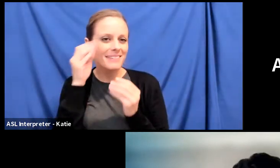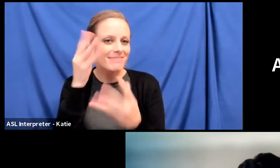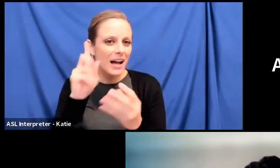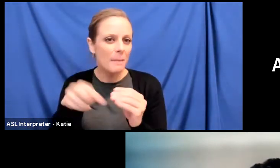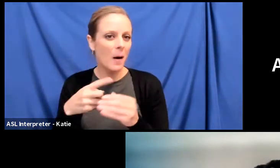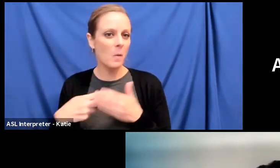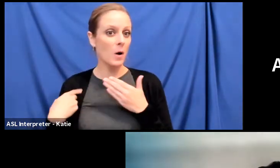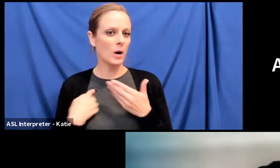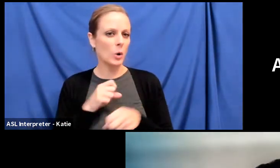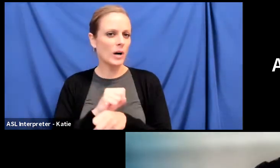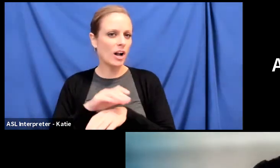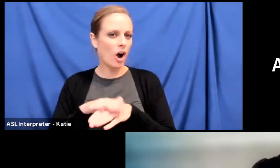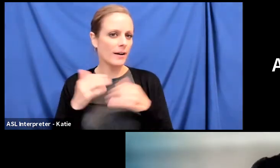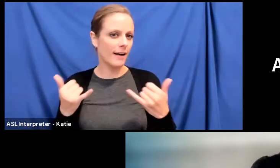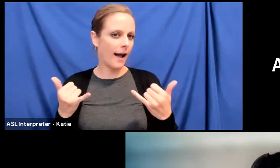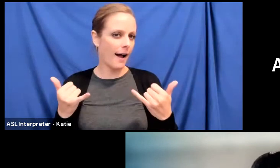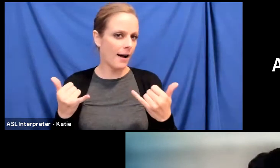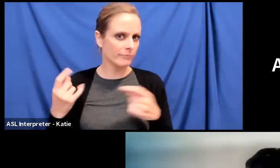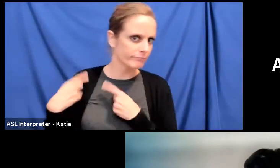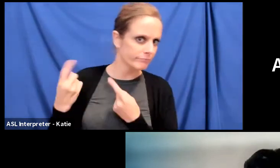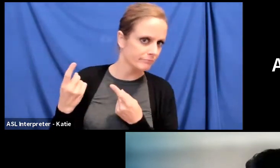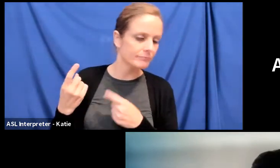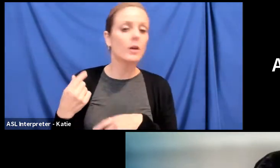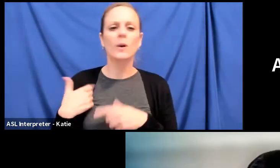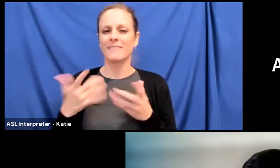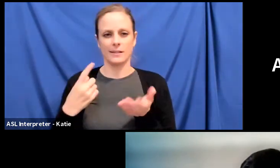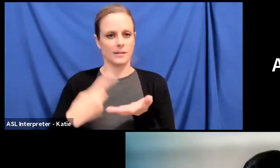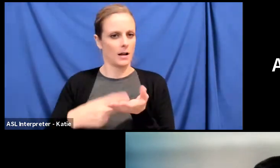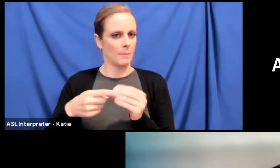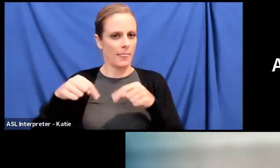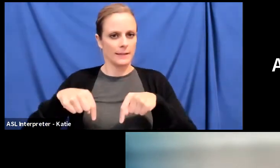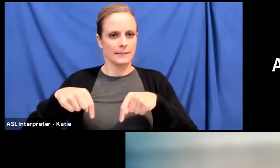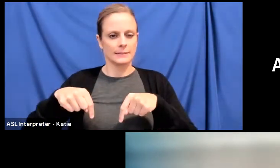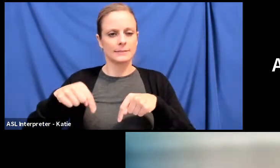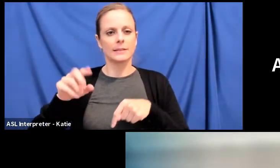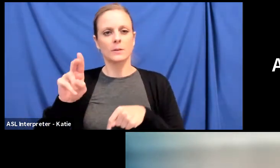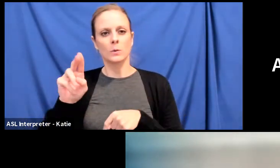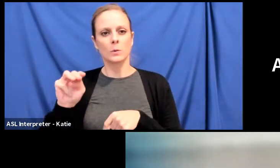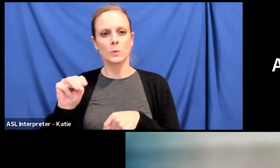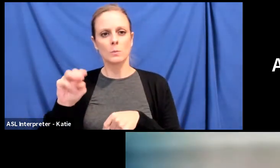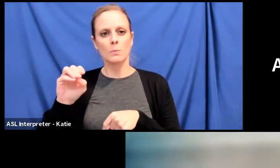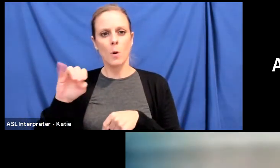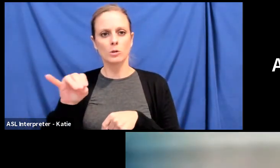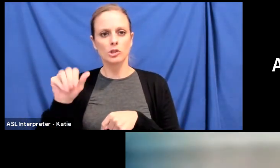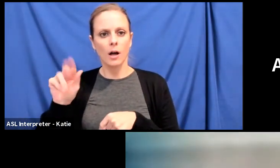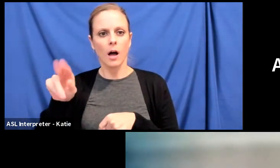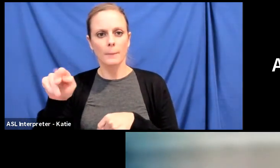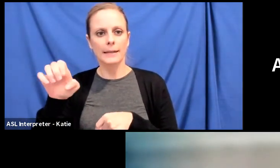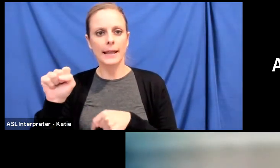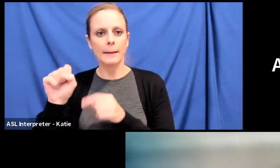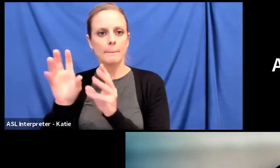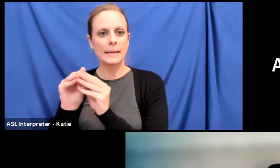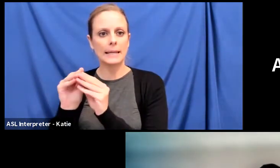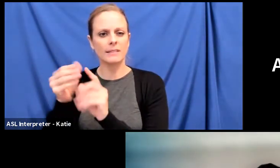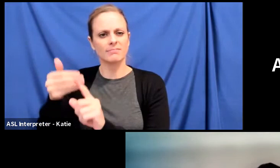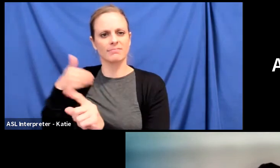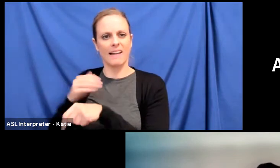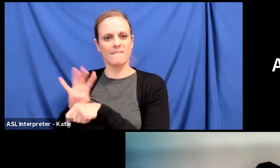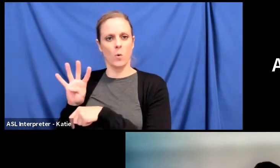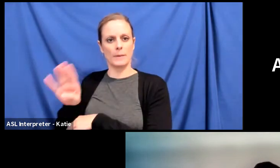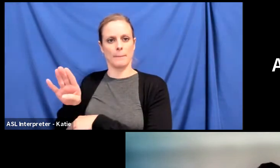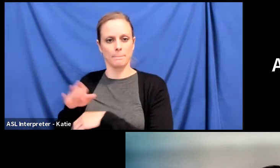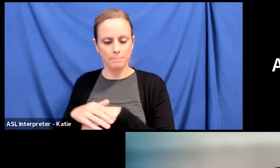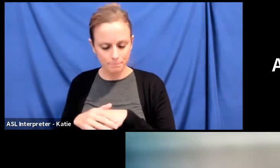we're working on right now. And we talked about this in the Umoja update meeting at 4 p.m. So